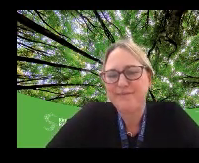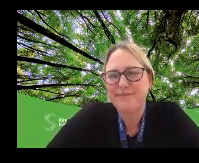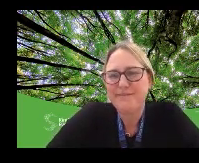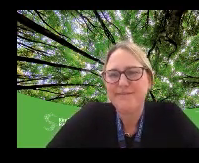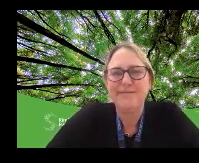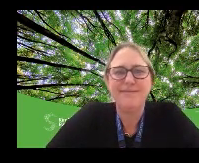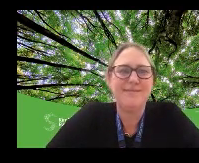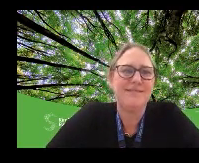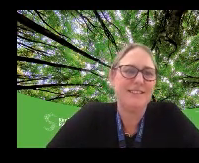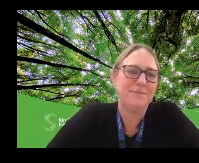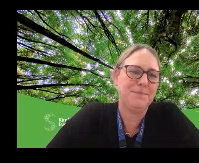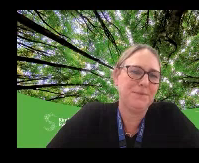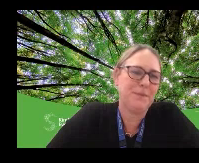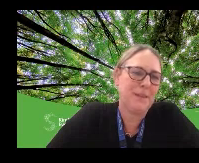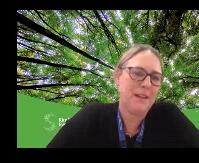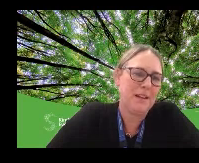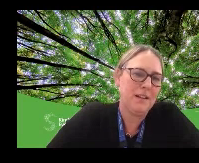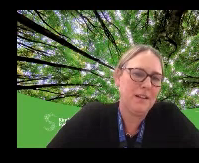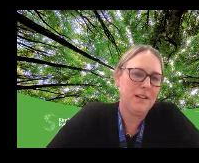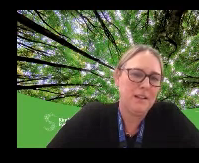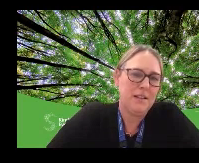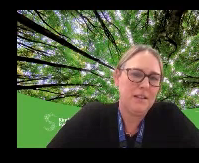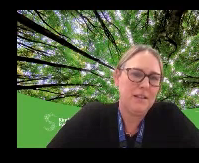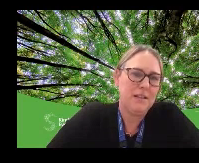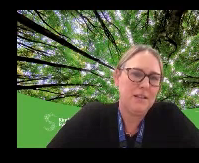as well. Okay.